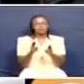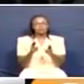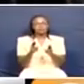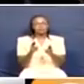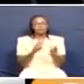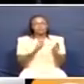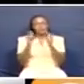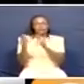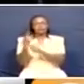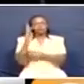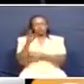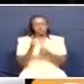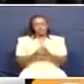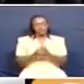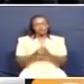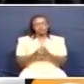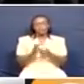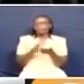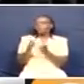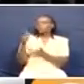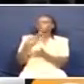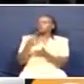transmitted. So, Mr. Rengo, what are you seeking? Your time is